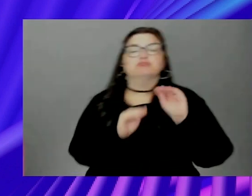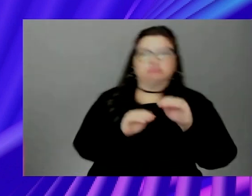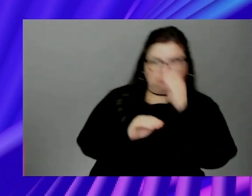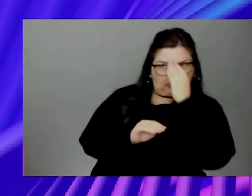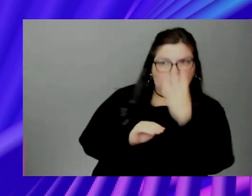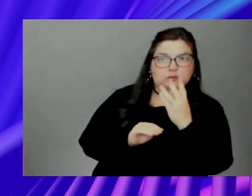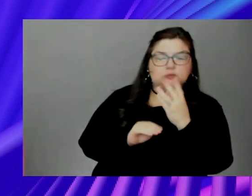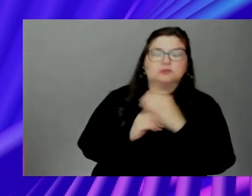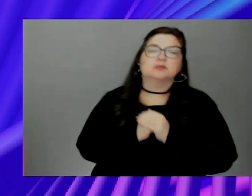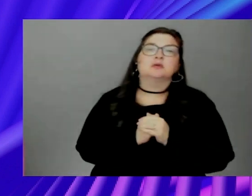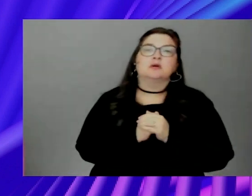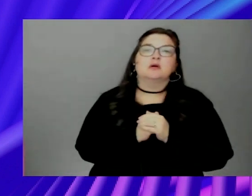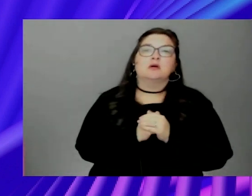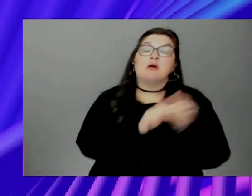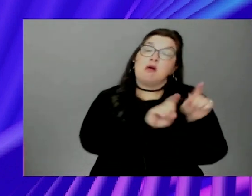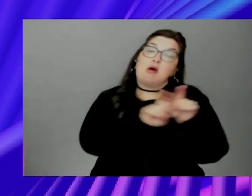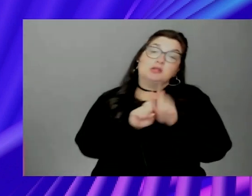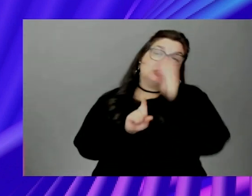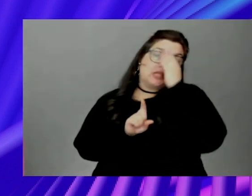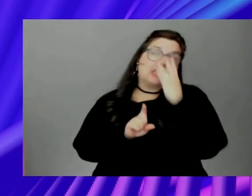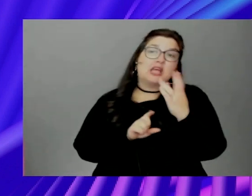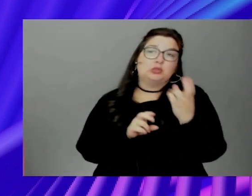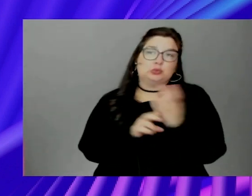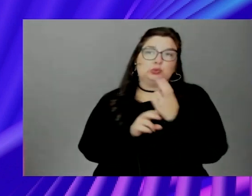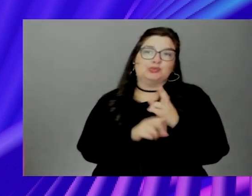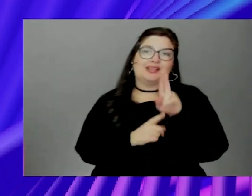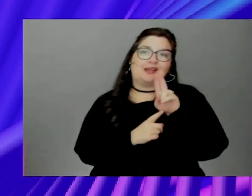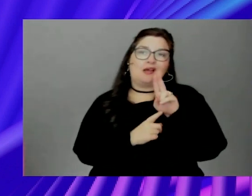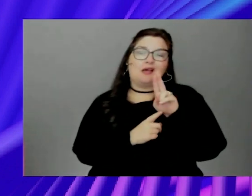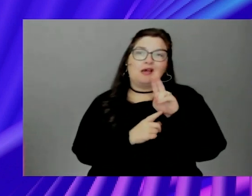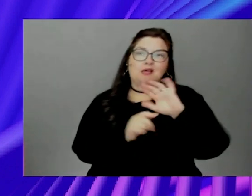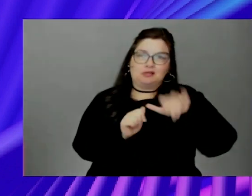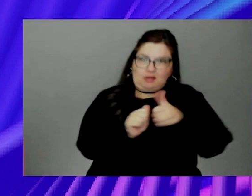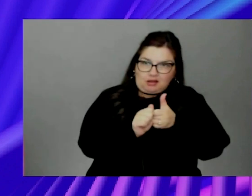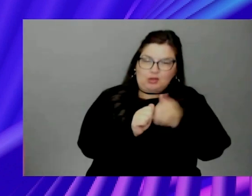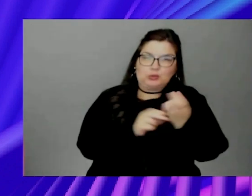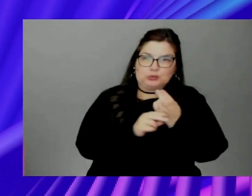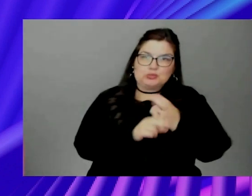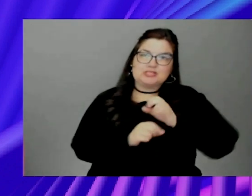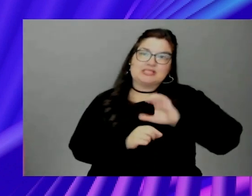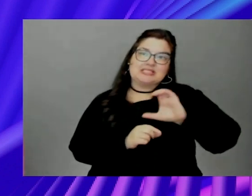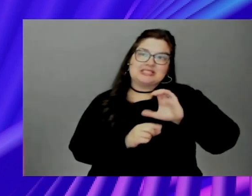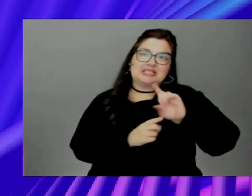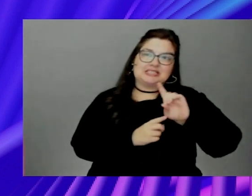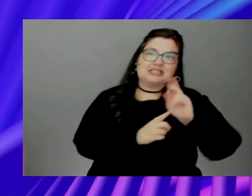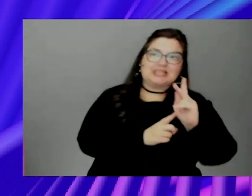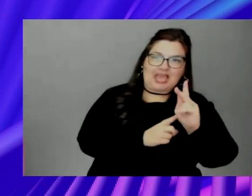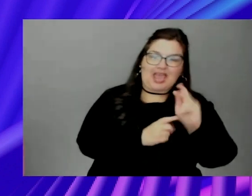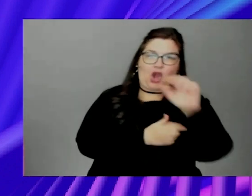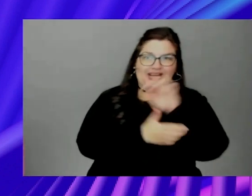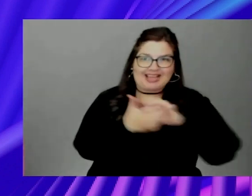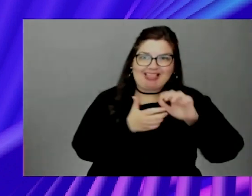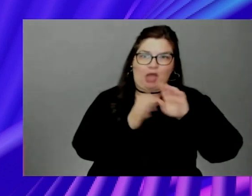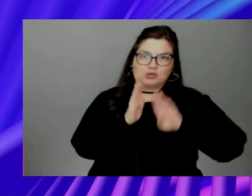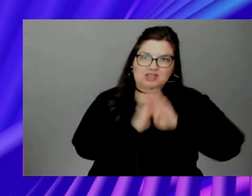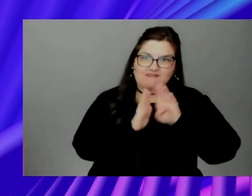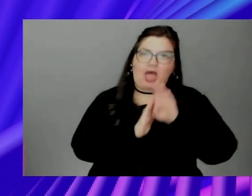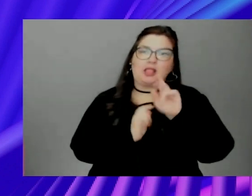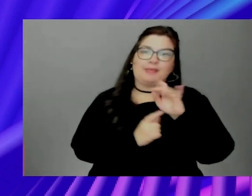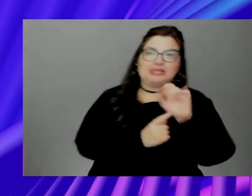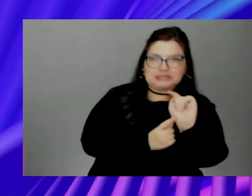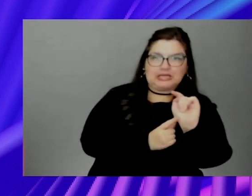are also using under the covers, we're using the CDK, our cloud development kit. It's sort of our infrastructure as